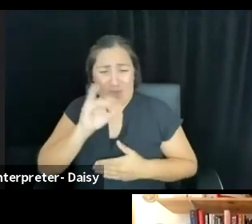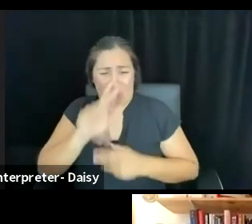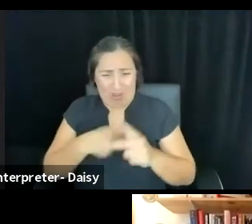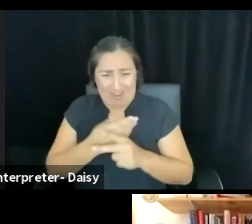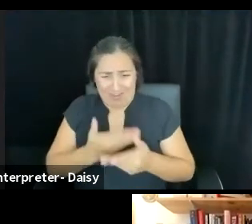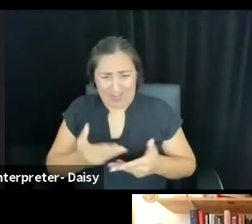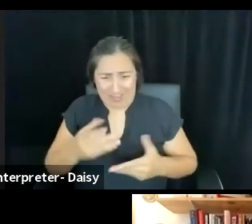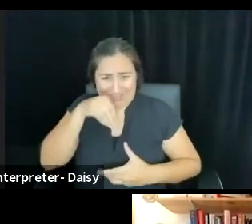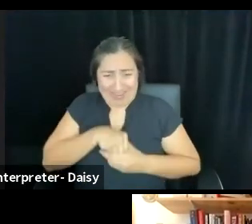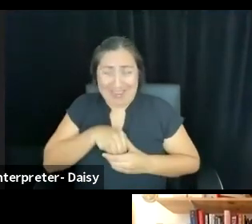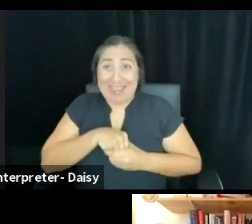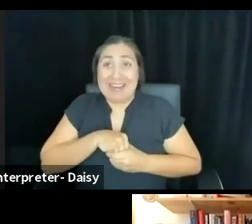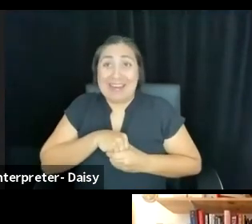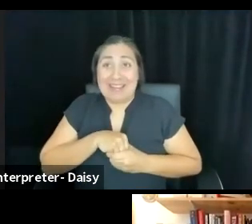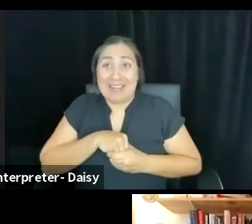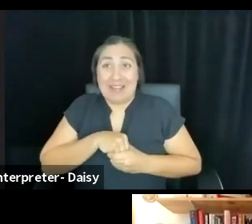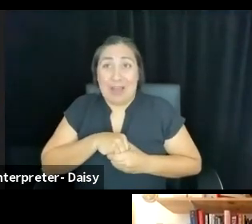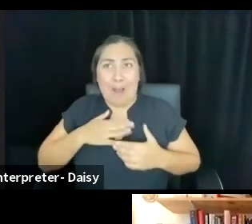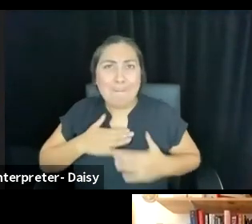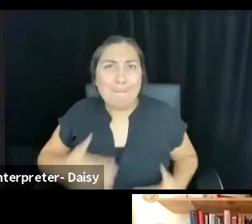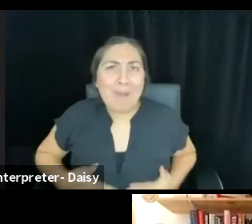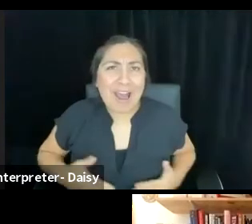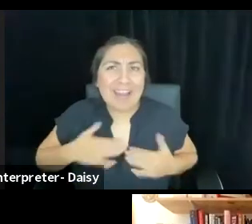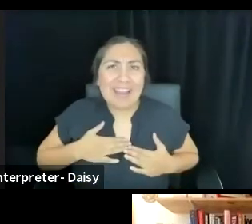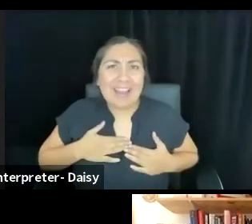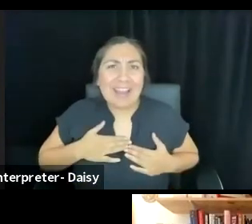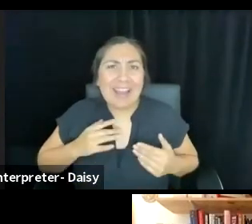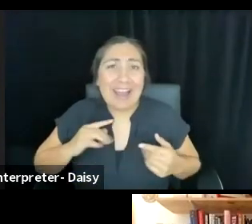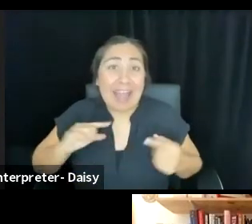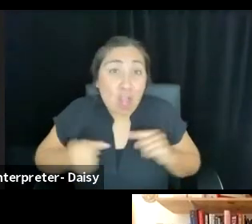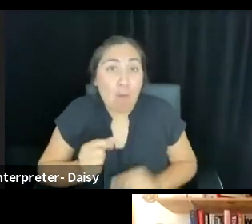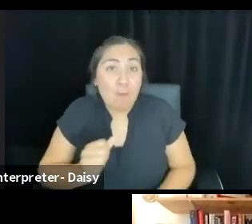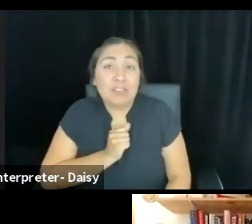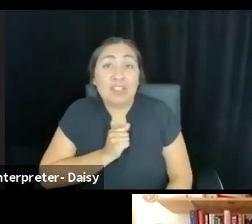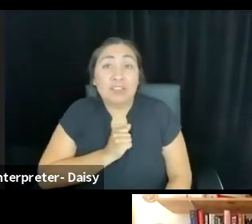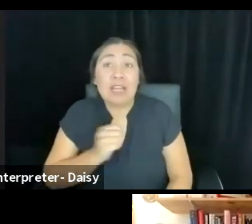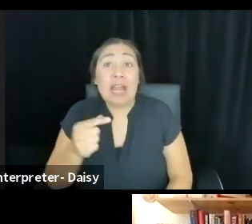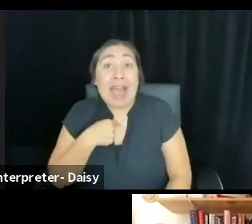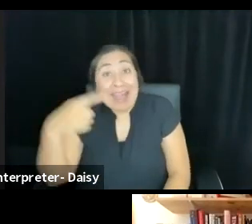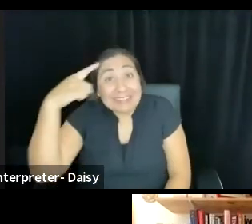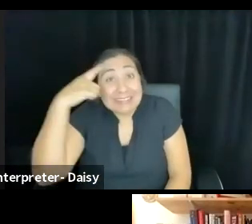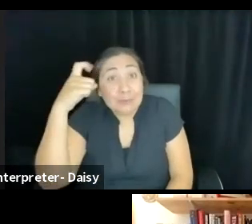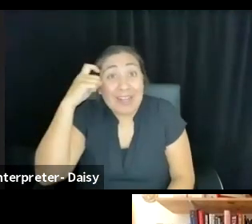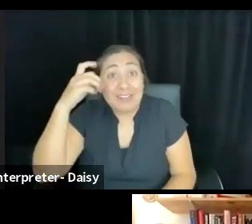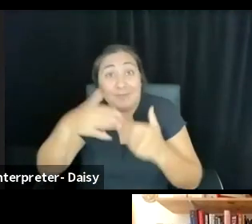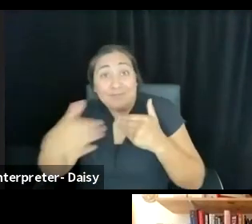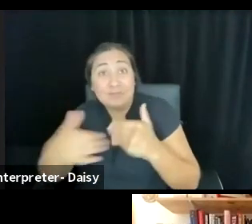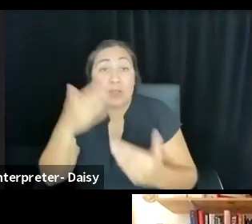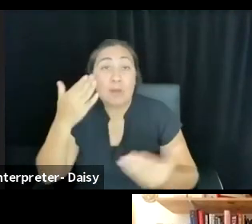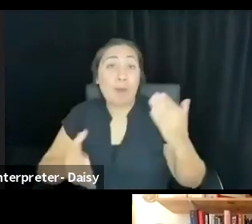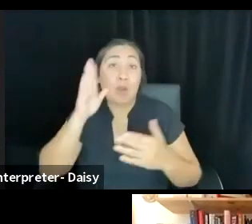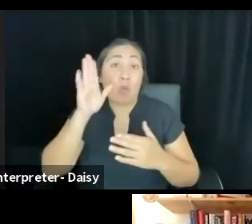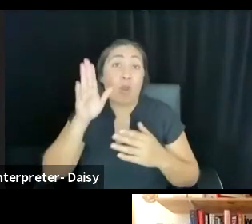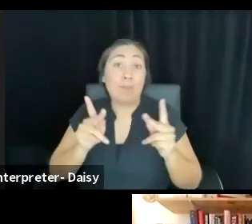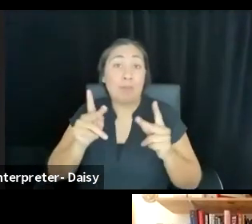around gathering for some time to come. So yeah, we cannot go